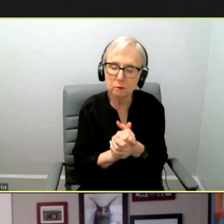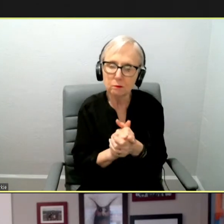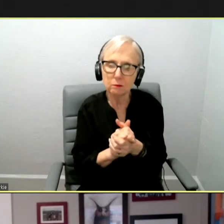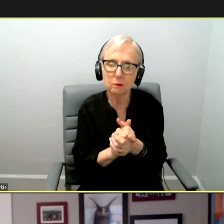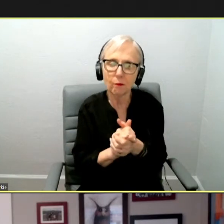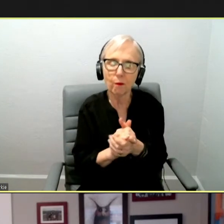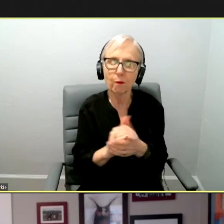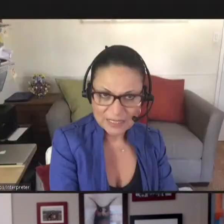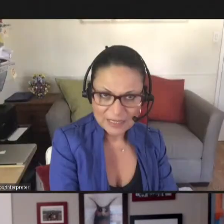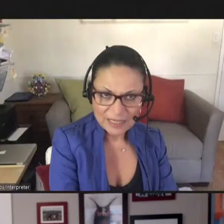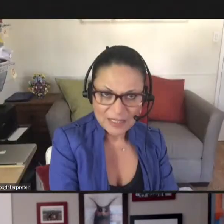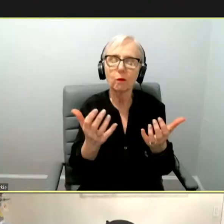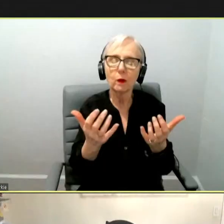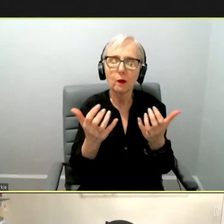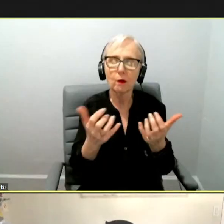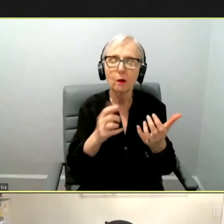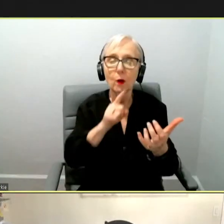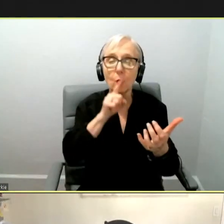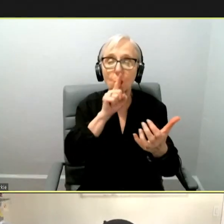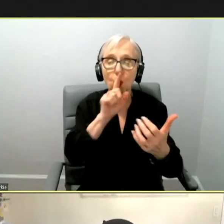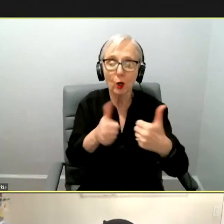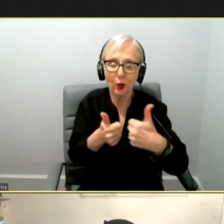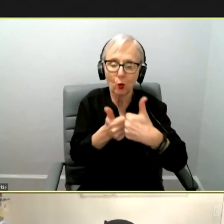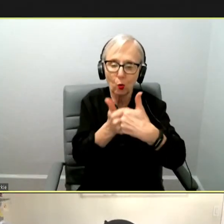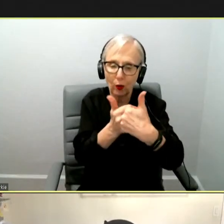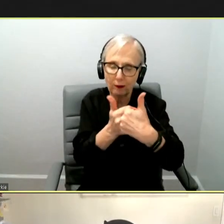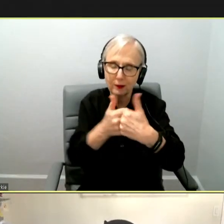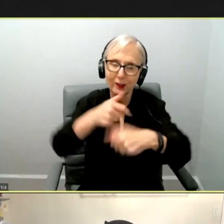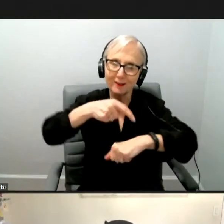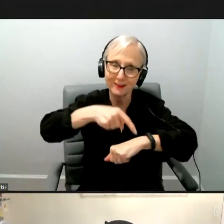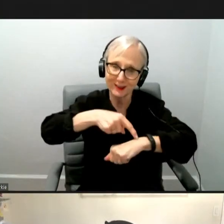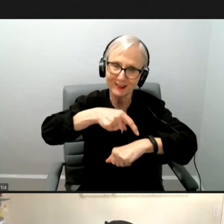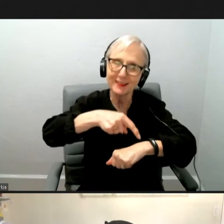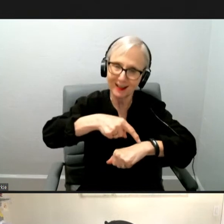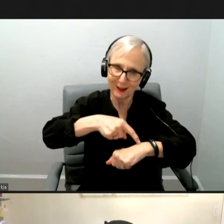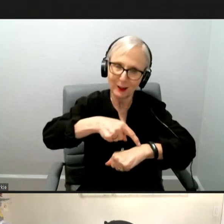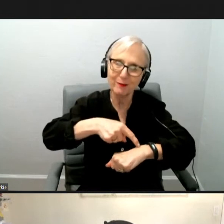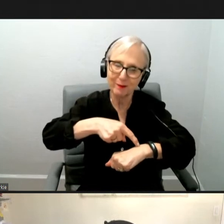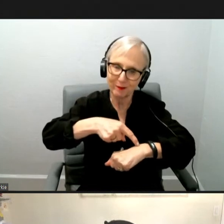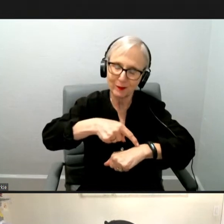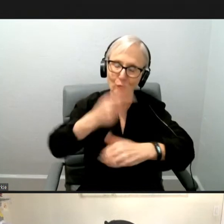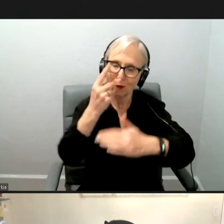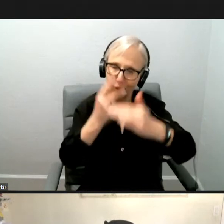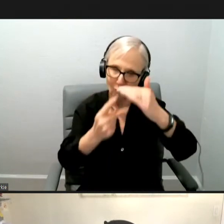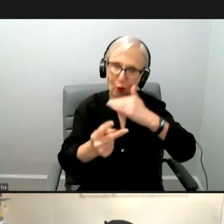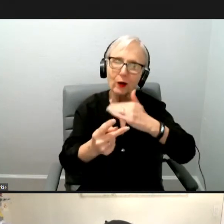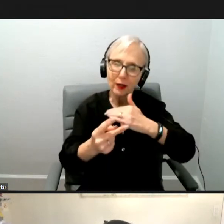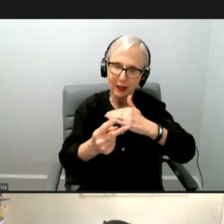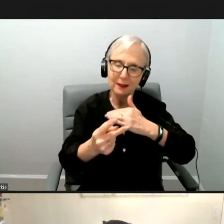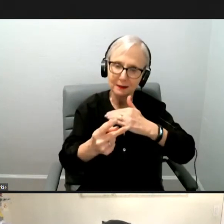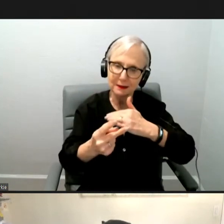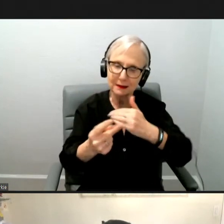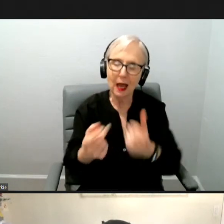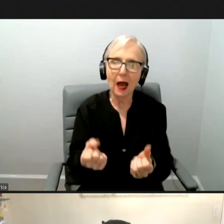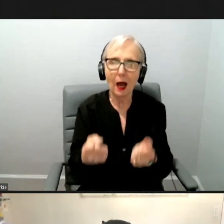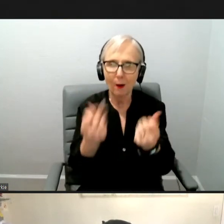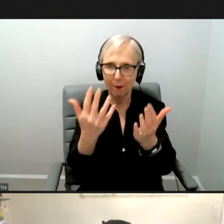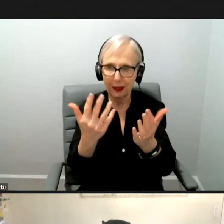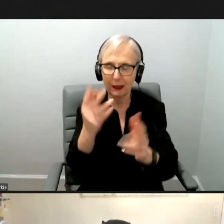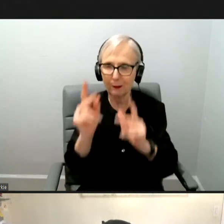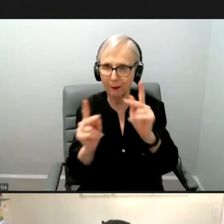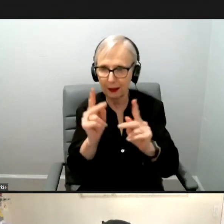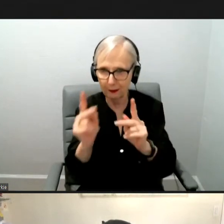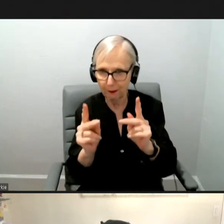So we are at a really challenging time in trying to forecast